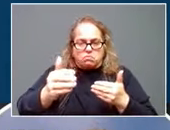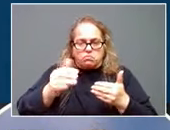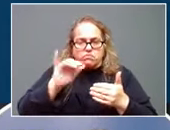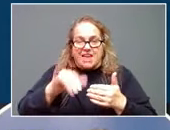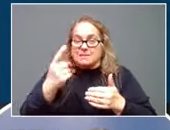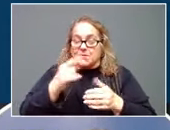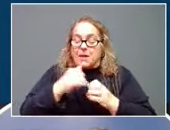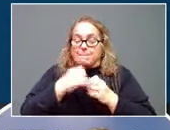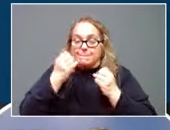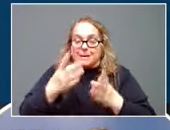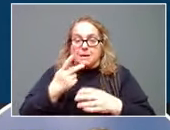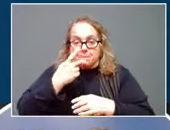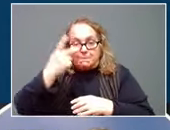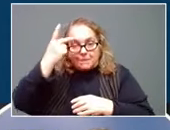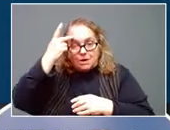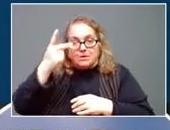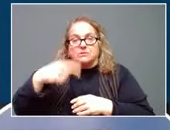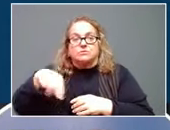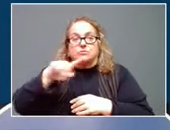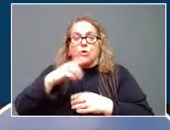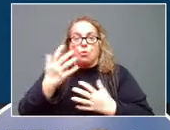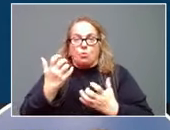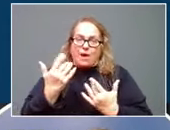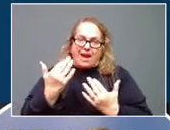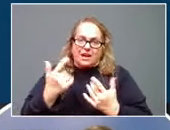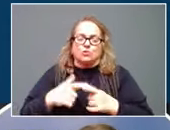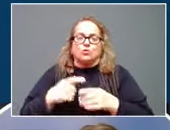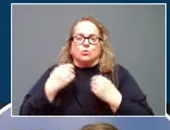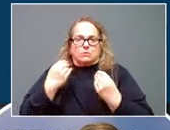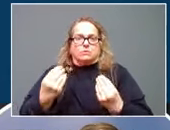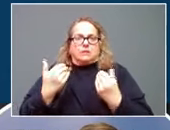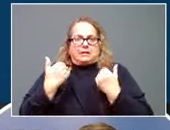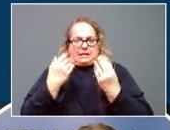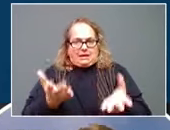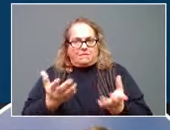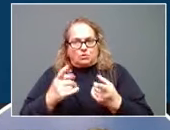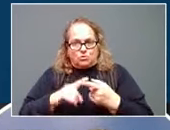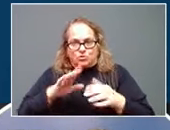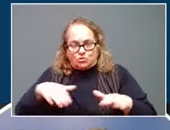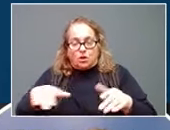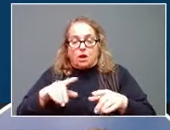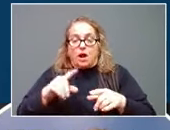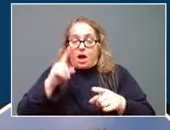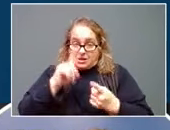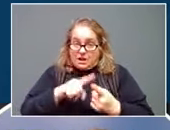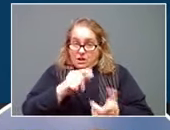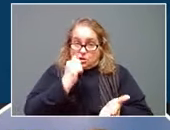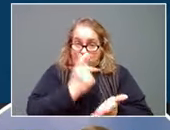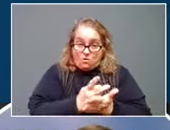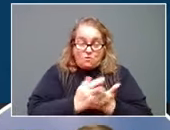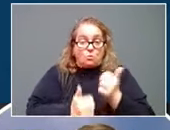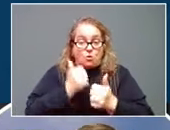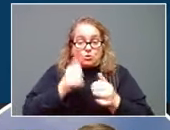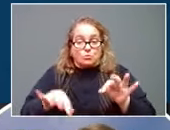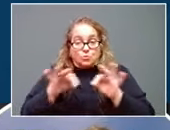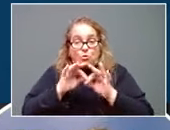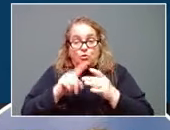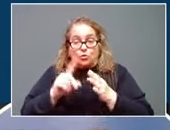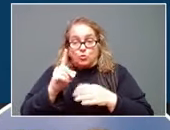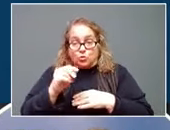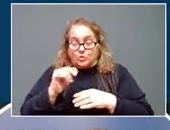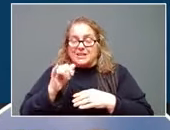and caregivers have been waiting for, but until it's approved, the most important thing we can do is to encourage eligible folks to get their